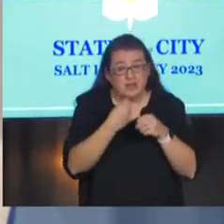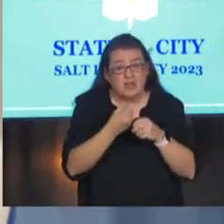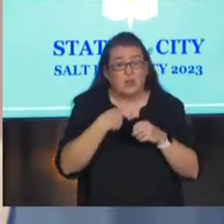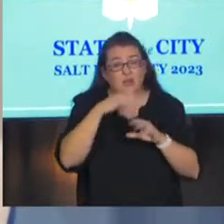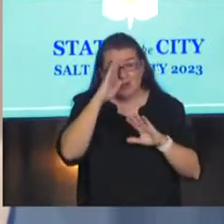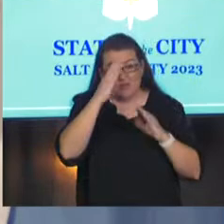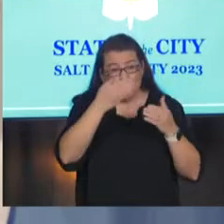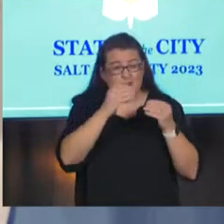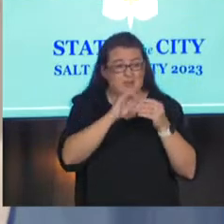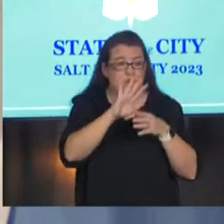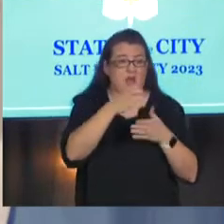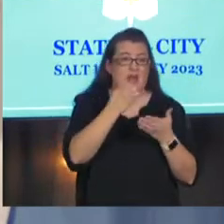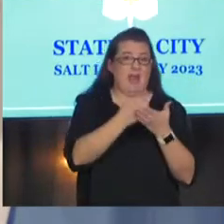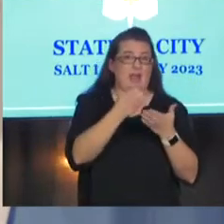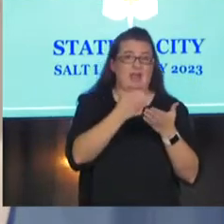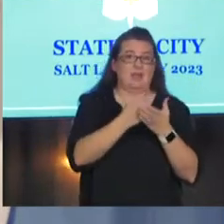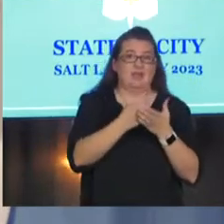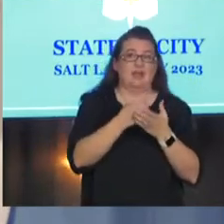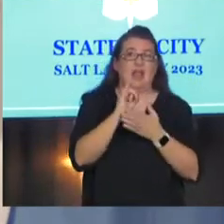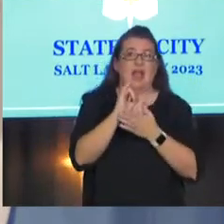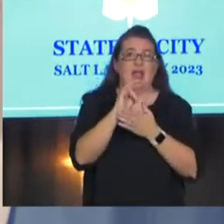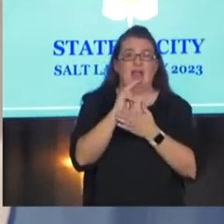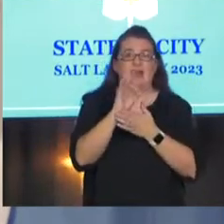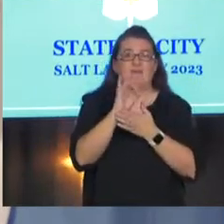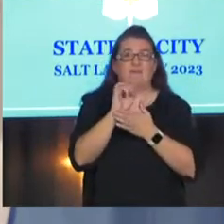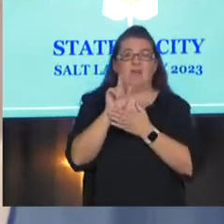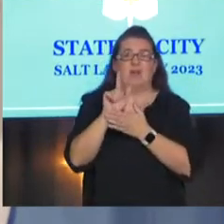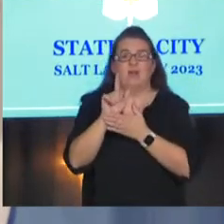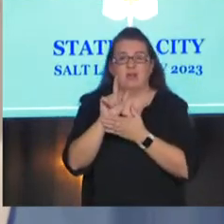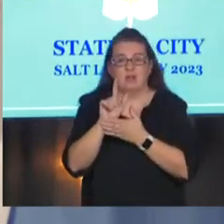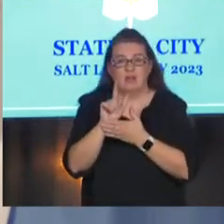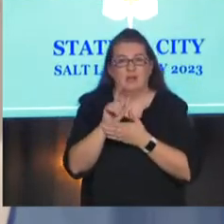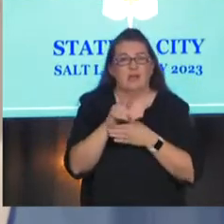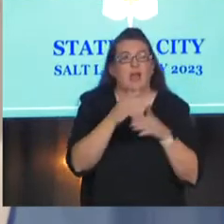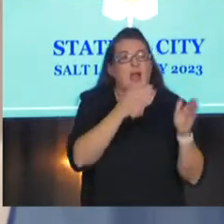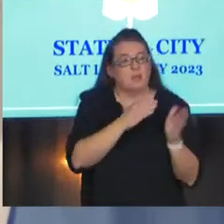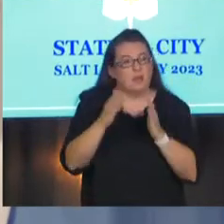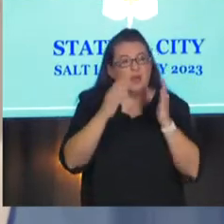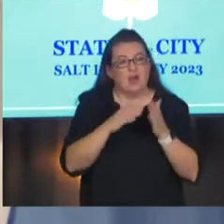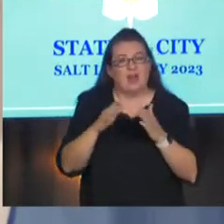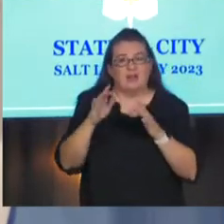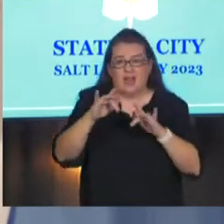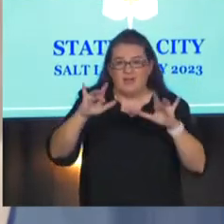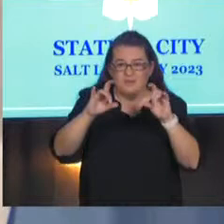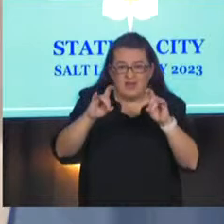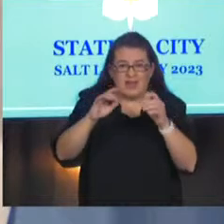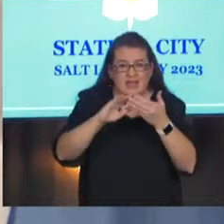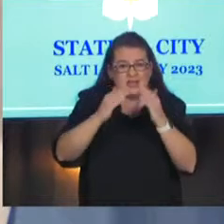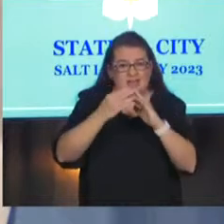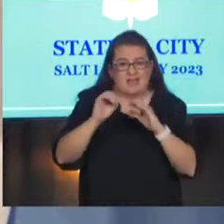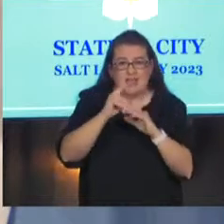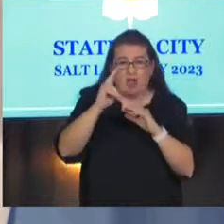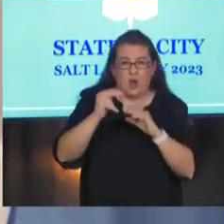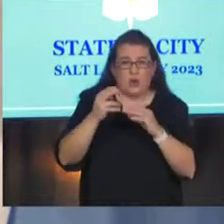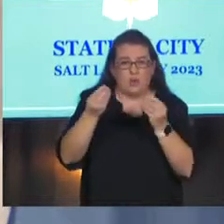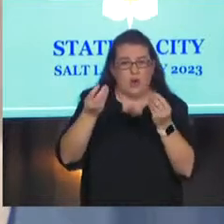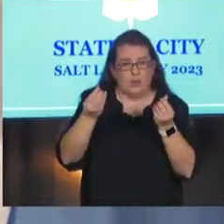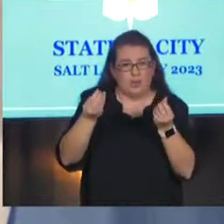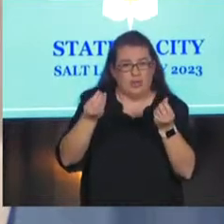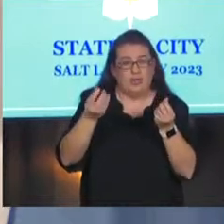to focus more on economic infill, preparing vacant city-owned properties in our downtown and our